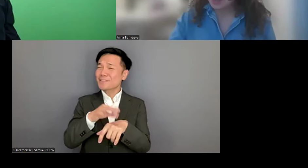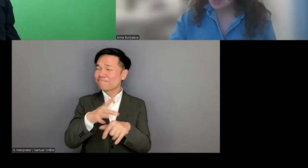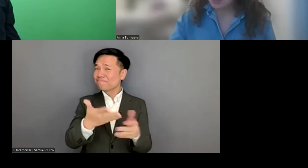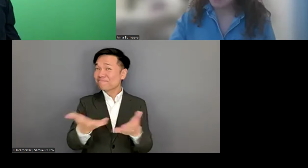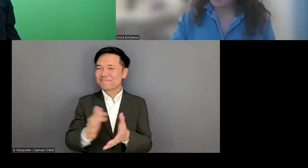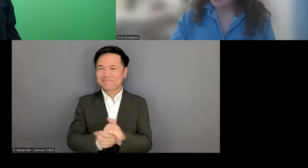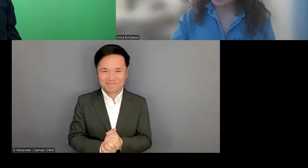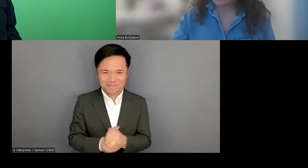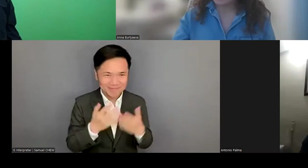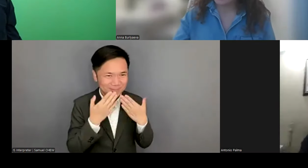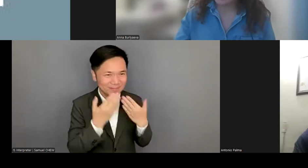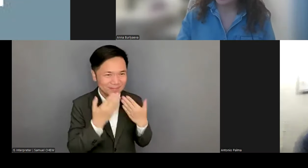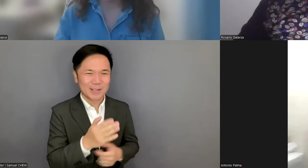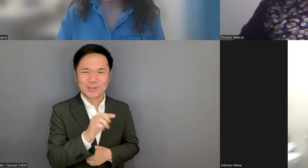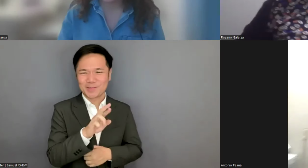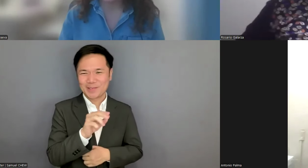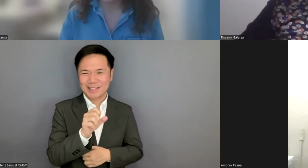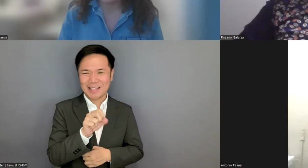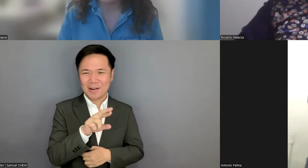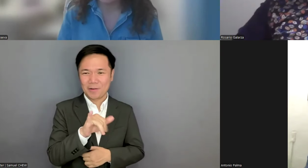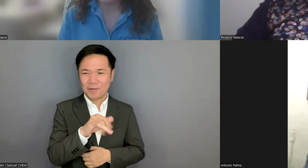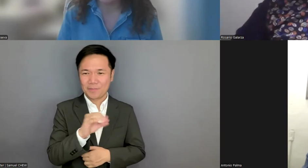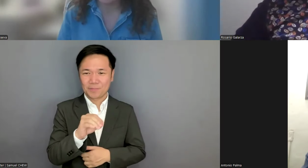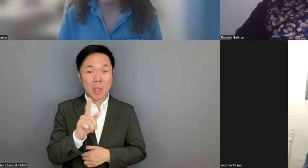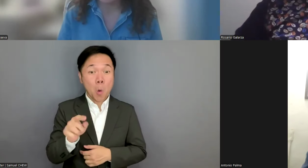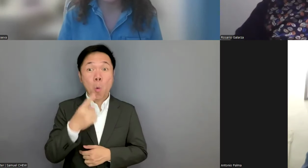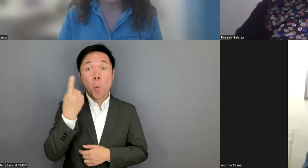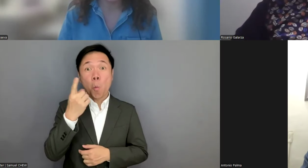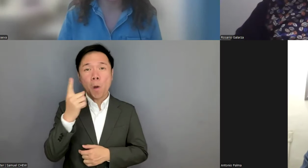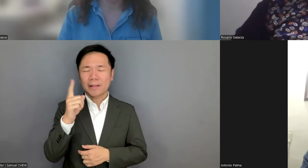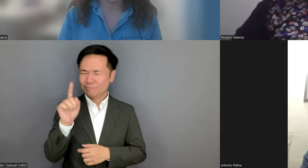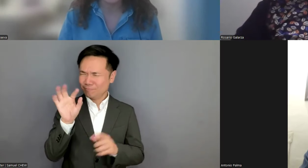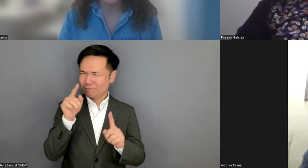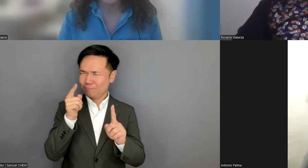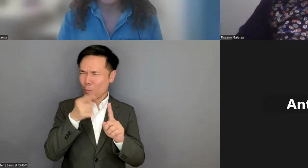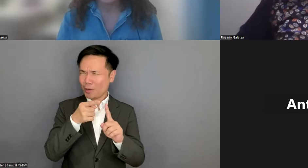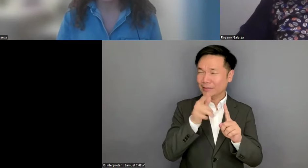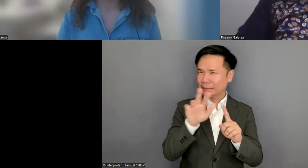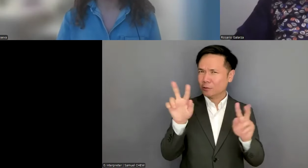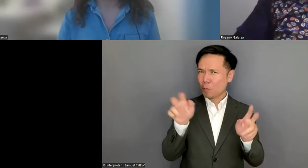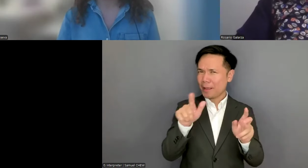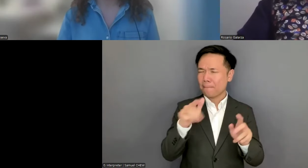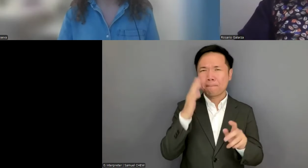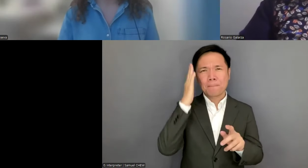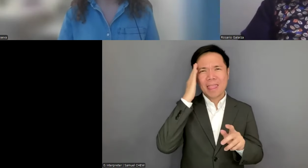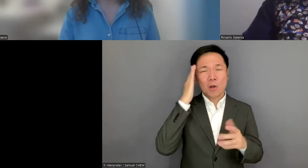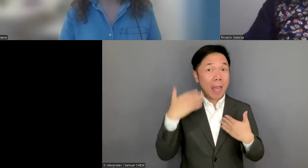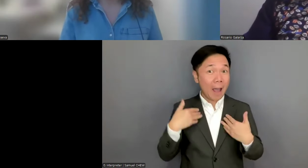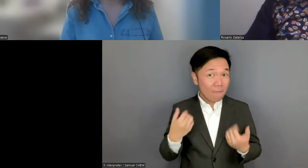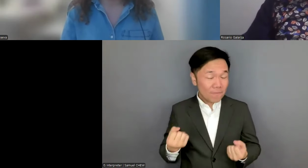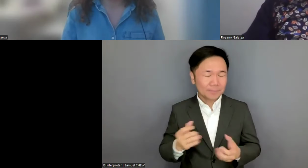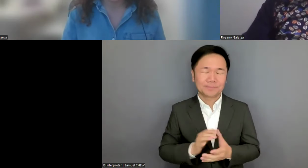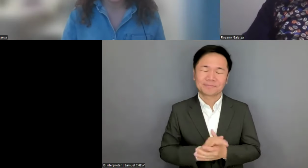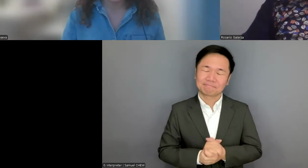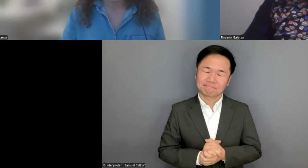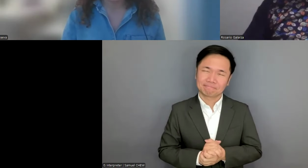this. Another aspect that was quite important and also mentioned here today, mental health. And looking at the